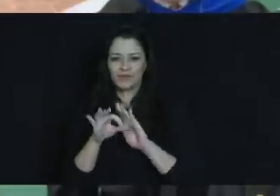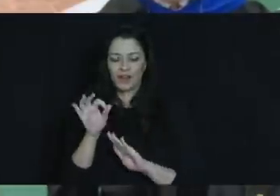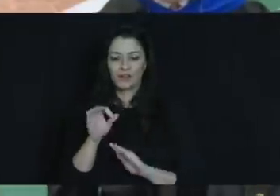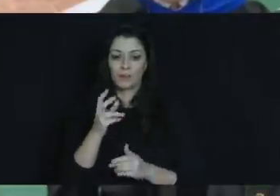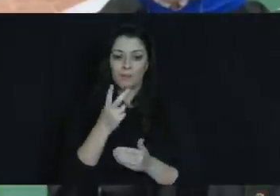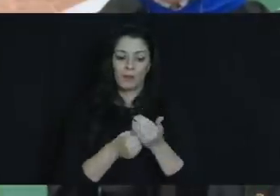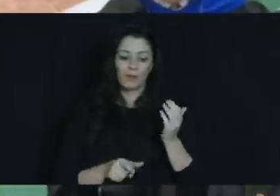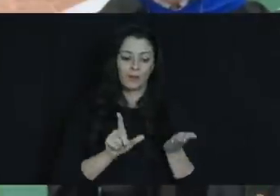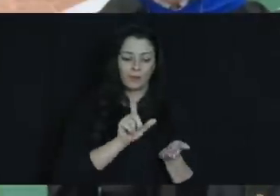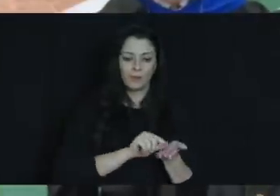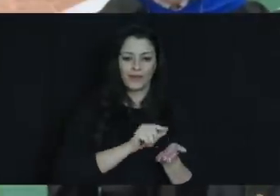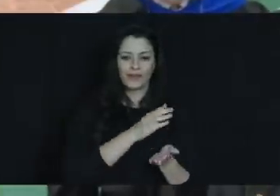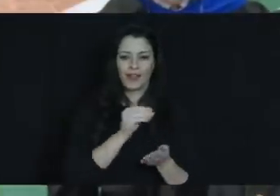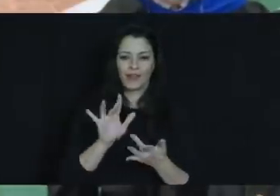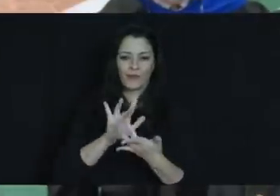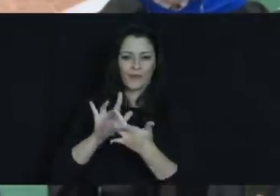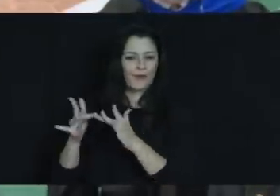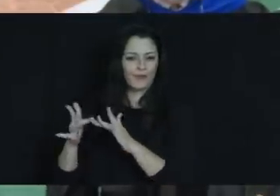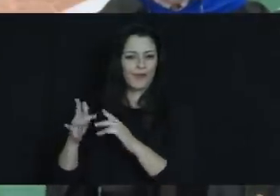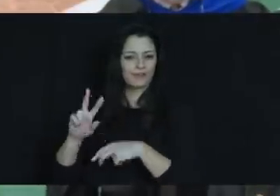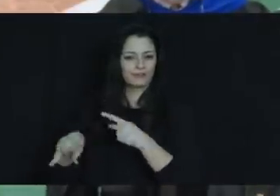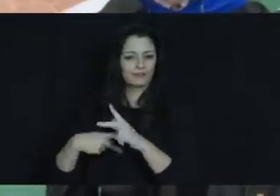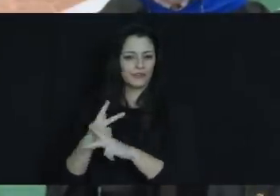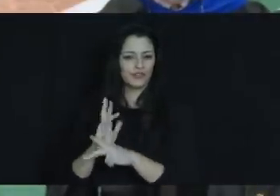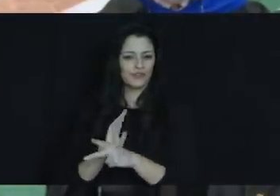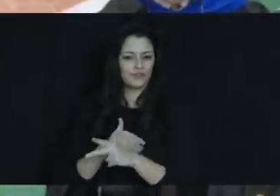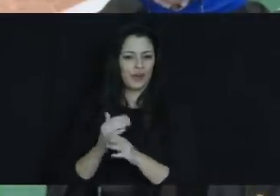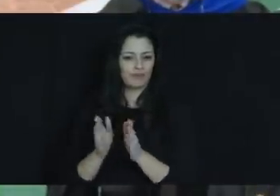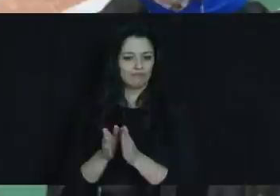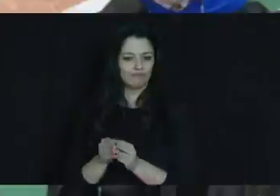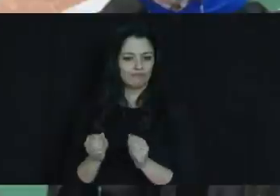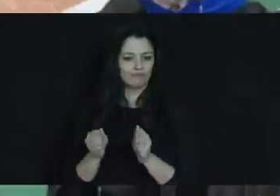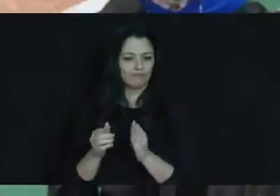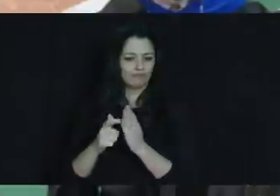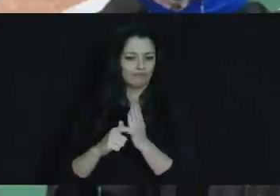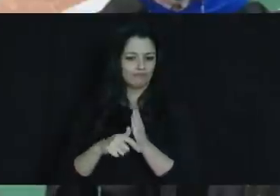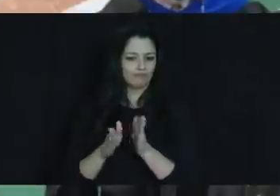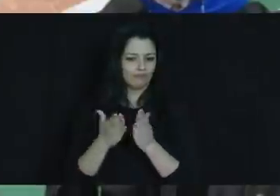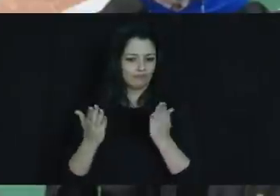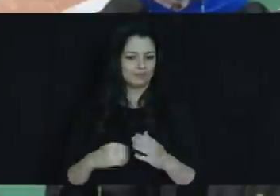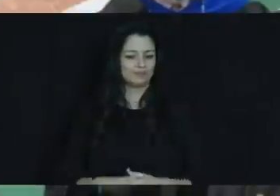print and the digital copy of the graduation program.